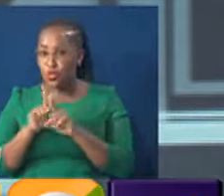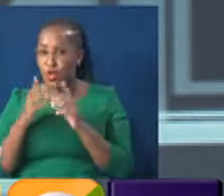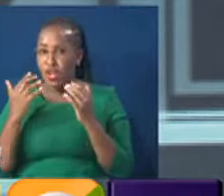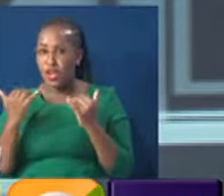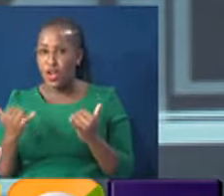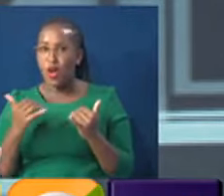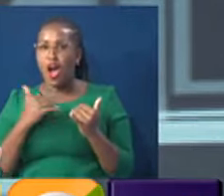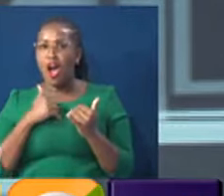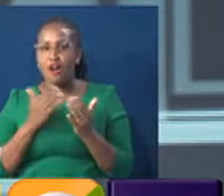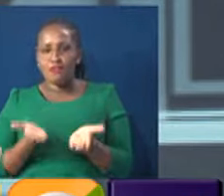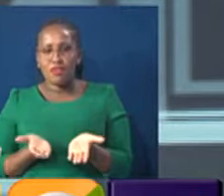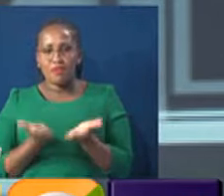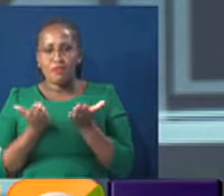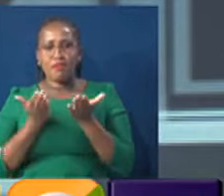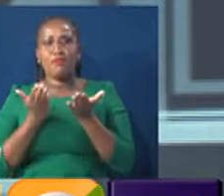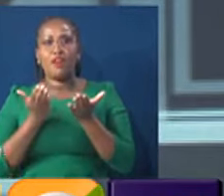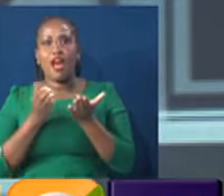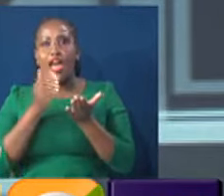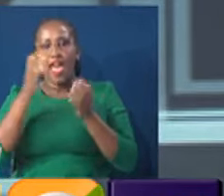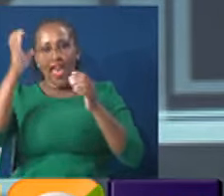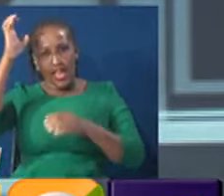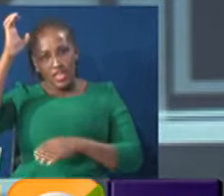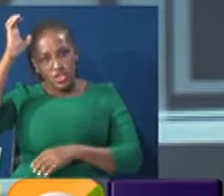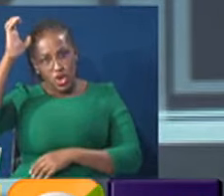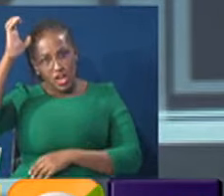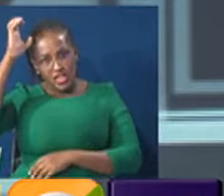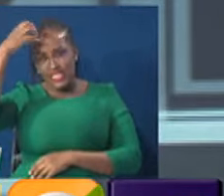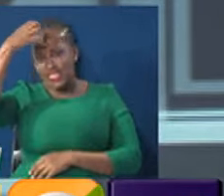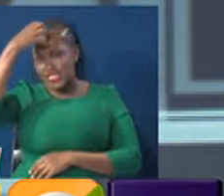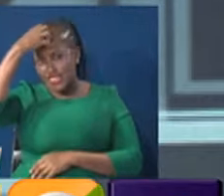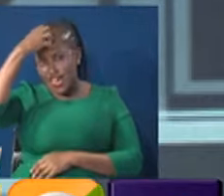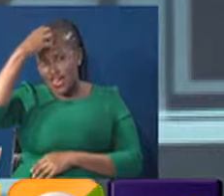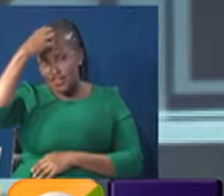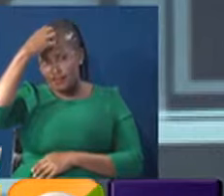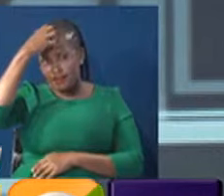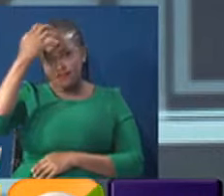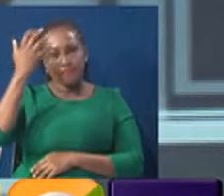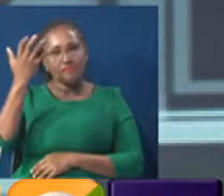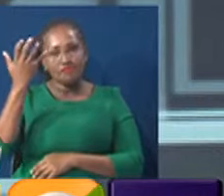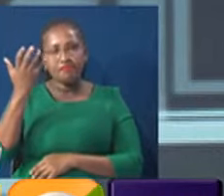have equipped Eldoret, Kitale,